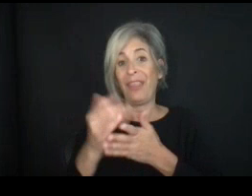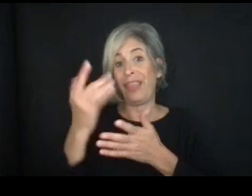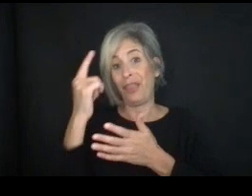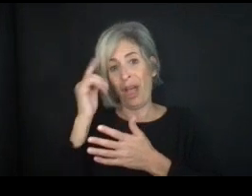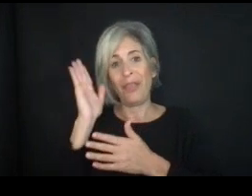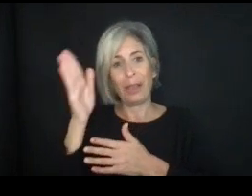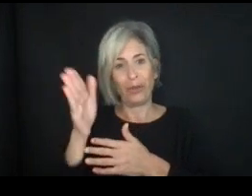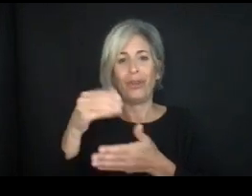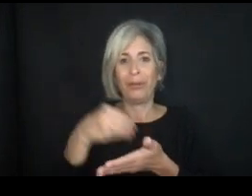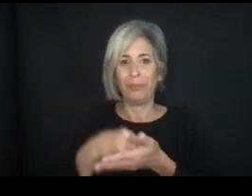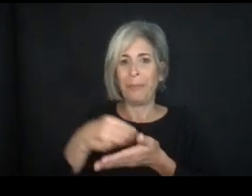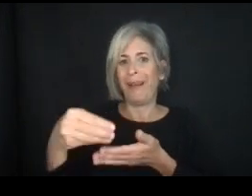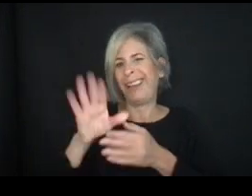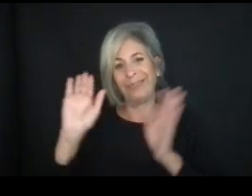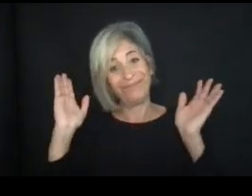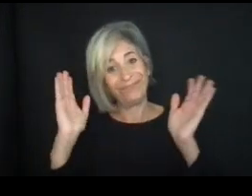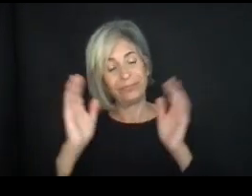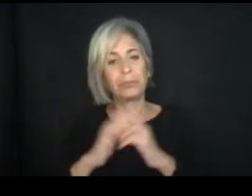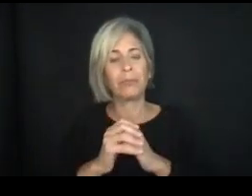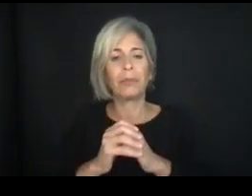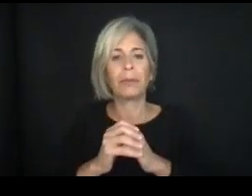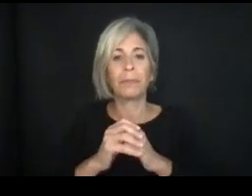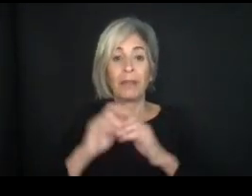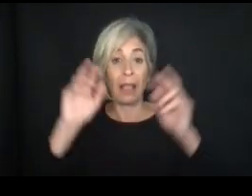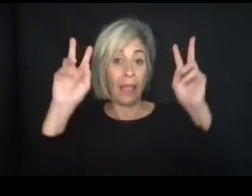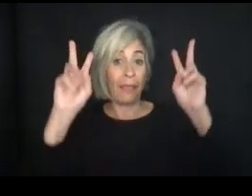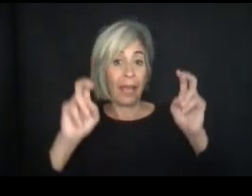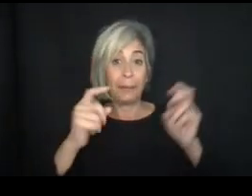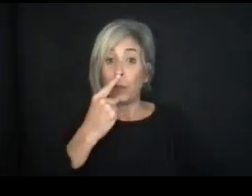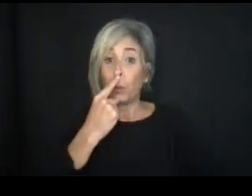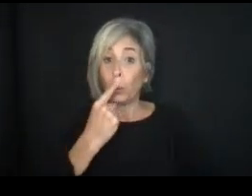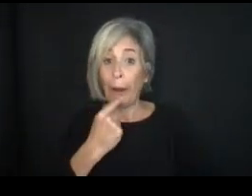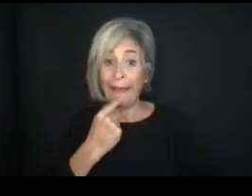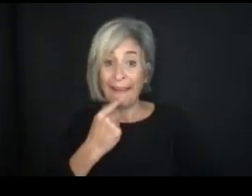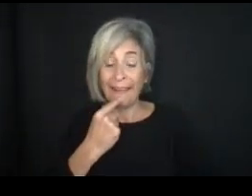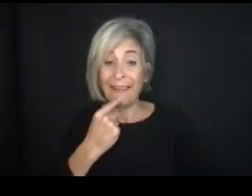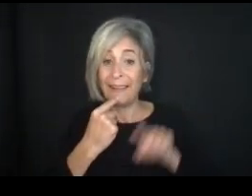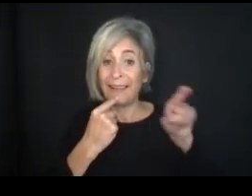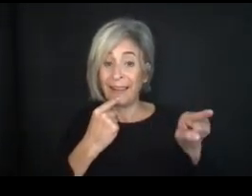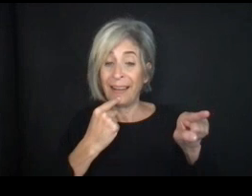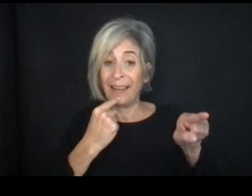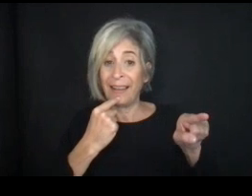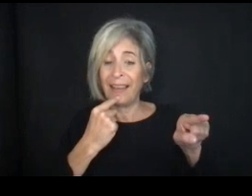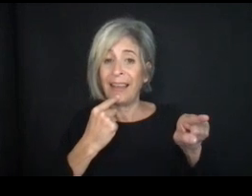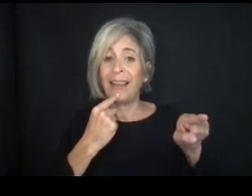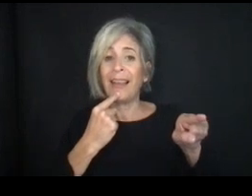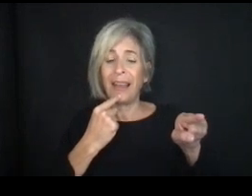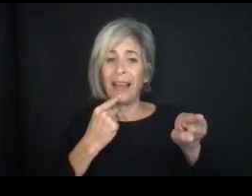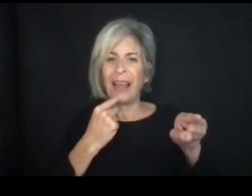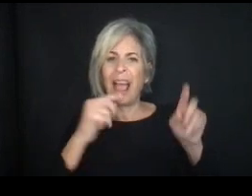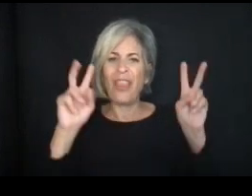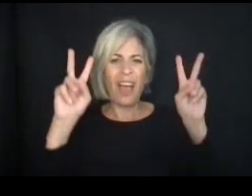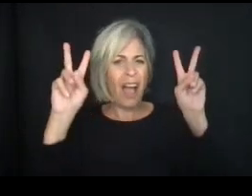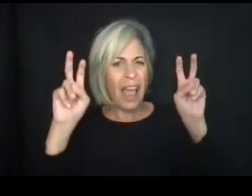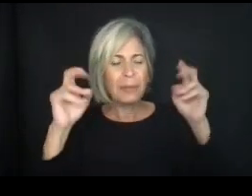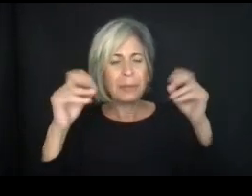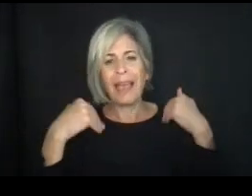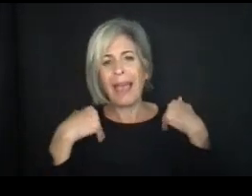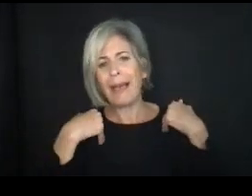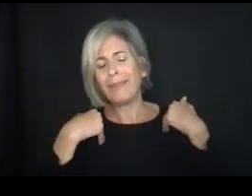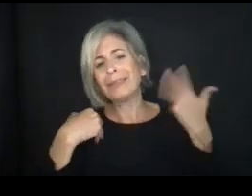purchasing. Now, the items that you see in red on this slide are items that have either